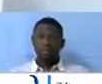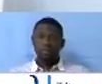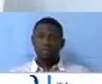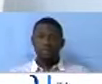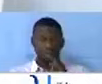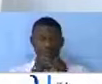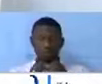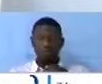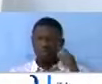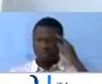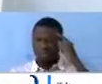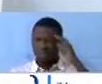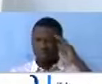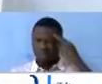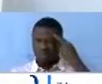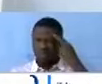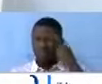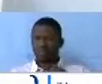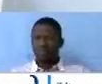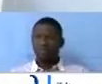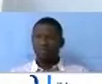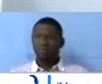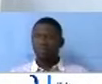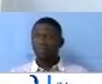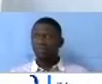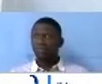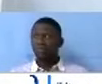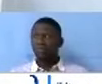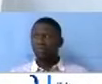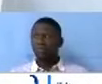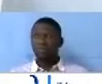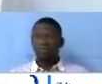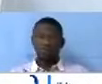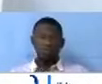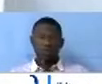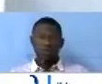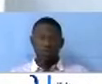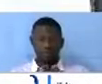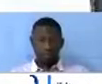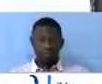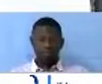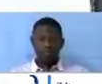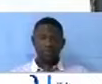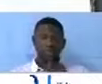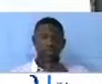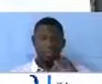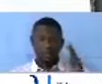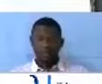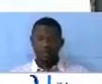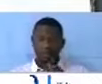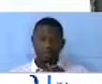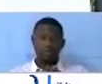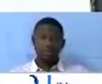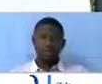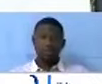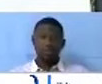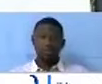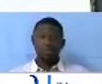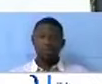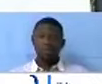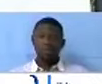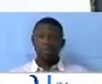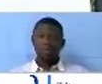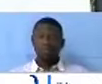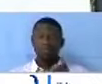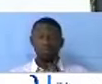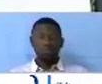dof. You, I told him that you think that I am mad. Yes. We have received that evidence. Well, fine. I'm sure you must